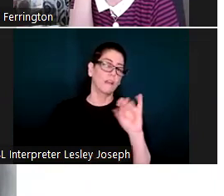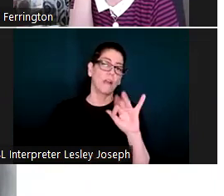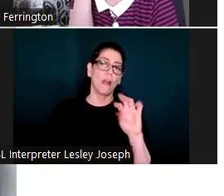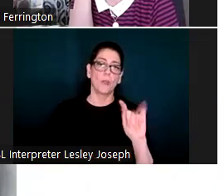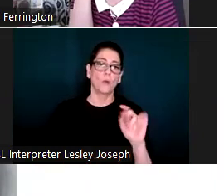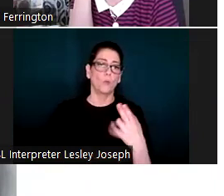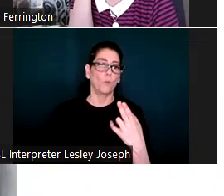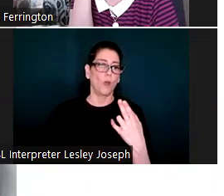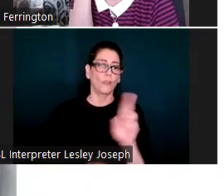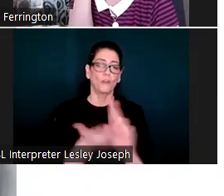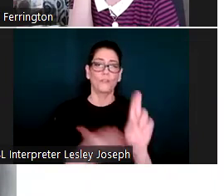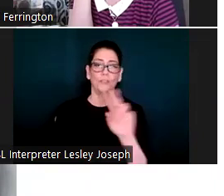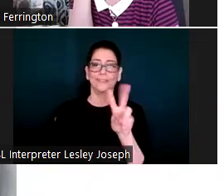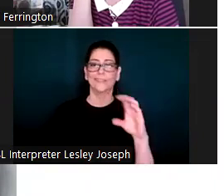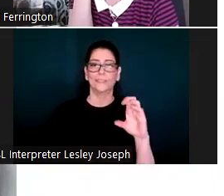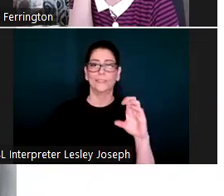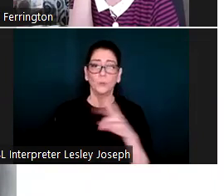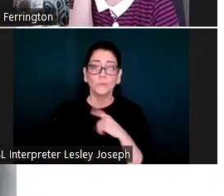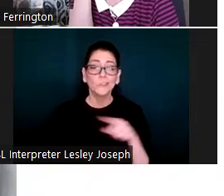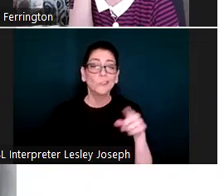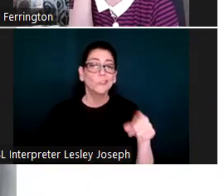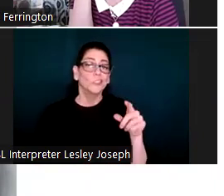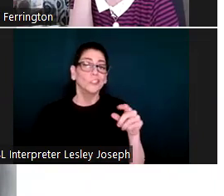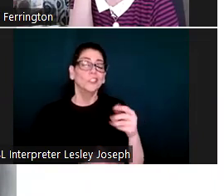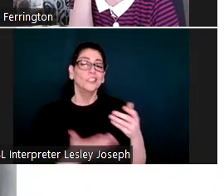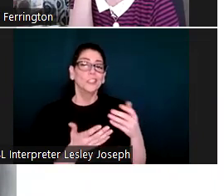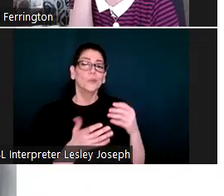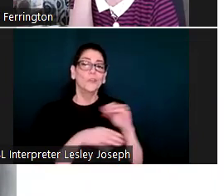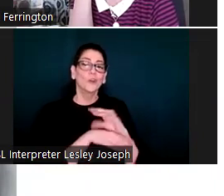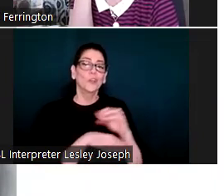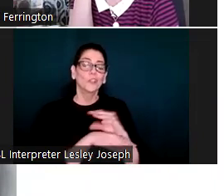is the principal of her consulting agency, which is 3 Land